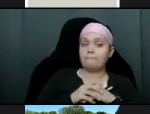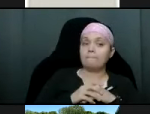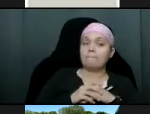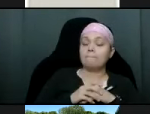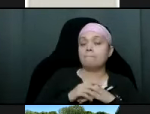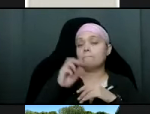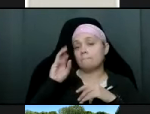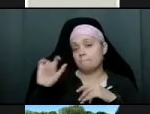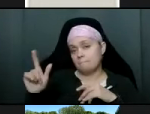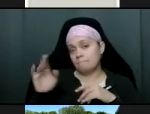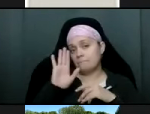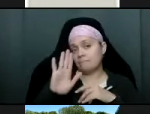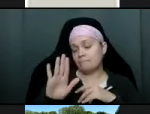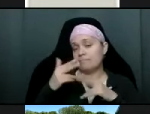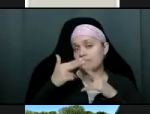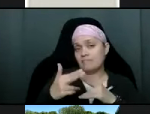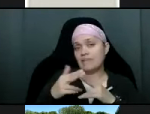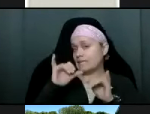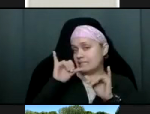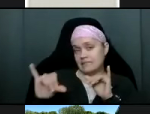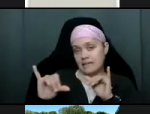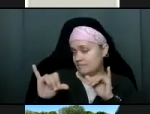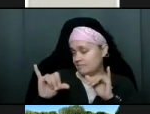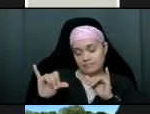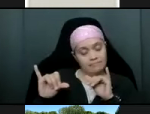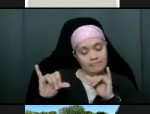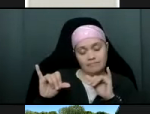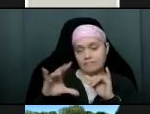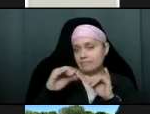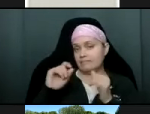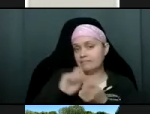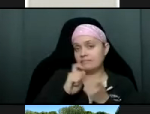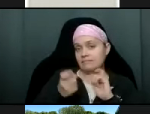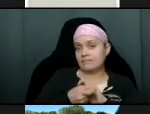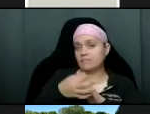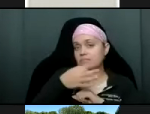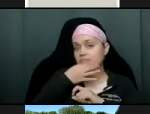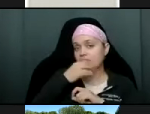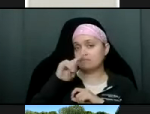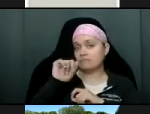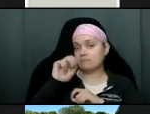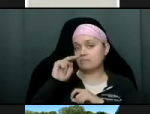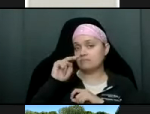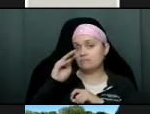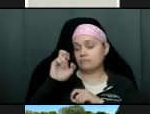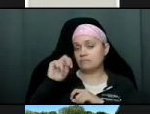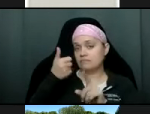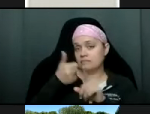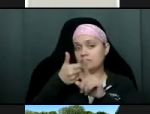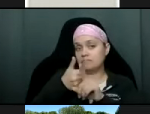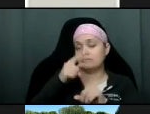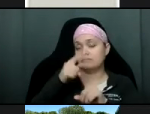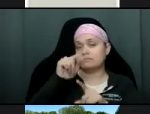Well, that name didn't last either, and it was soon named for Tasman himself, and that is, of